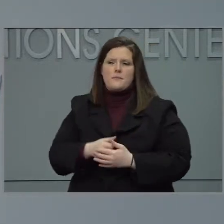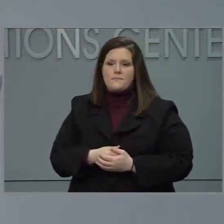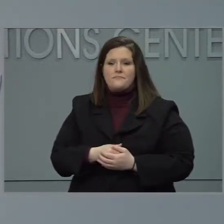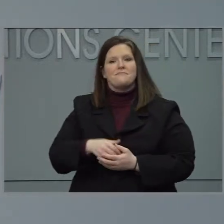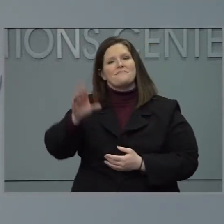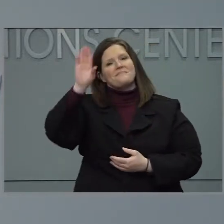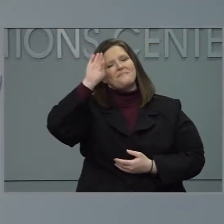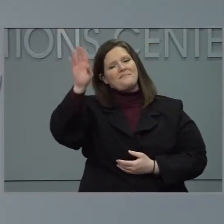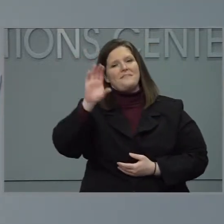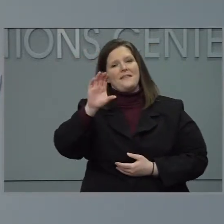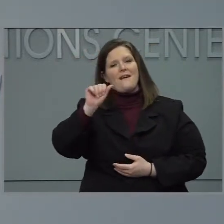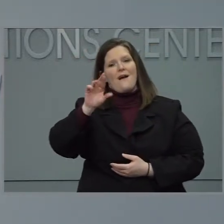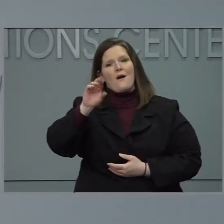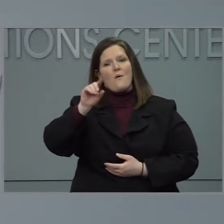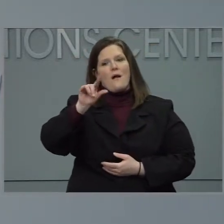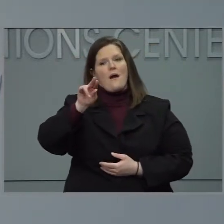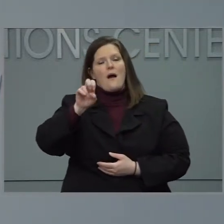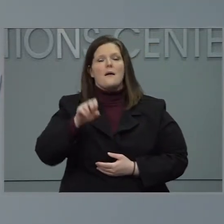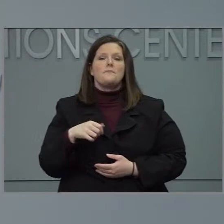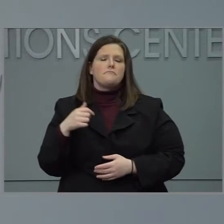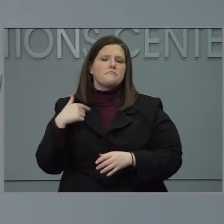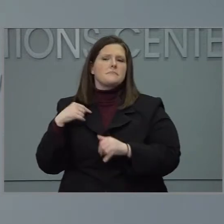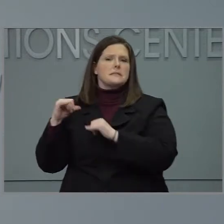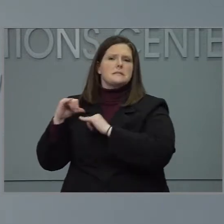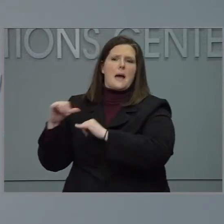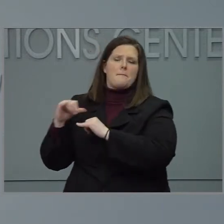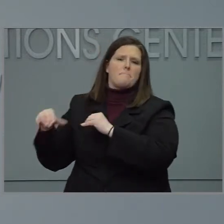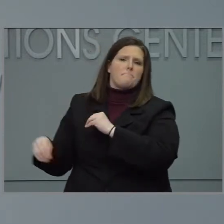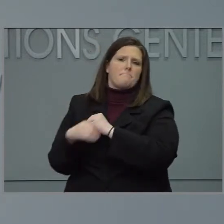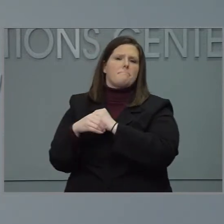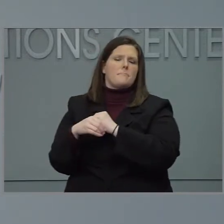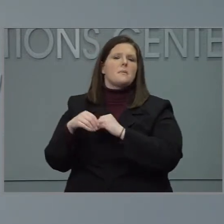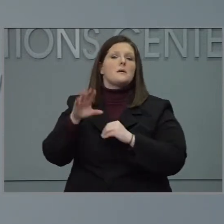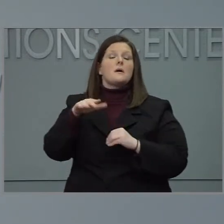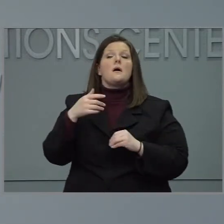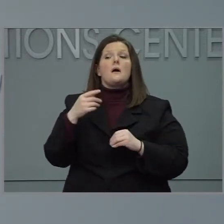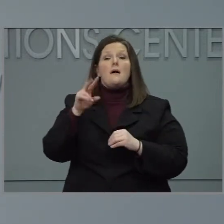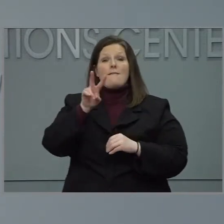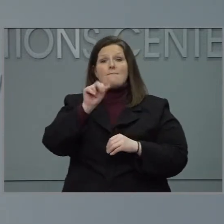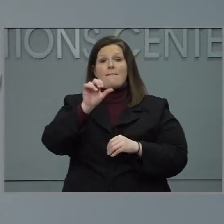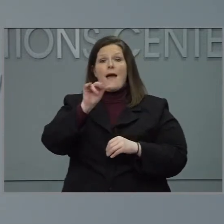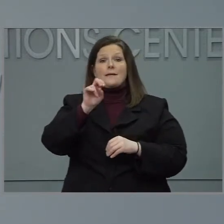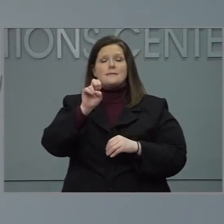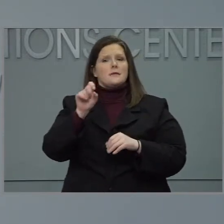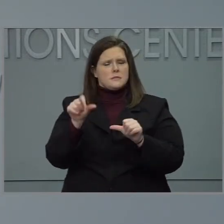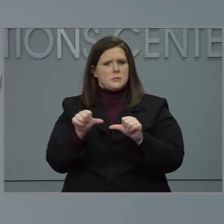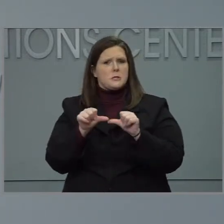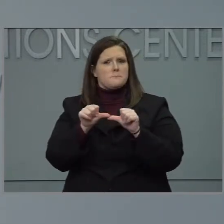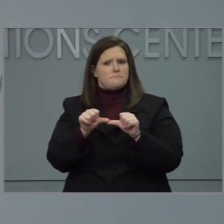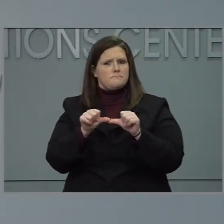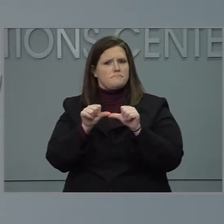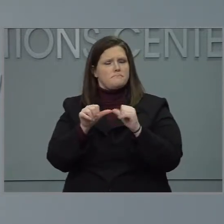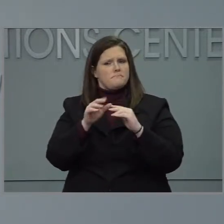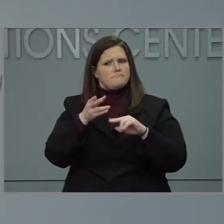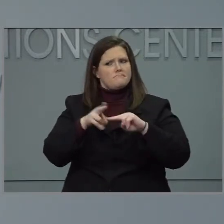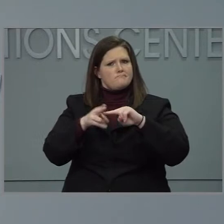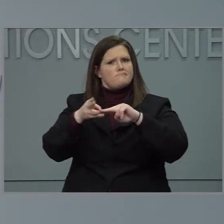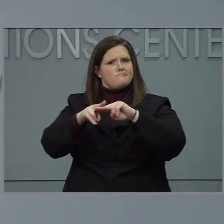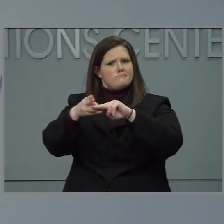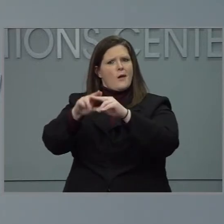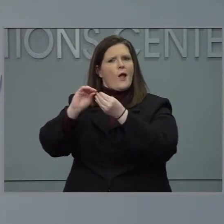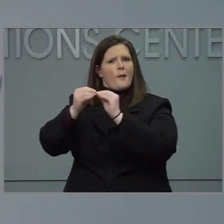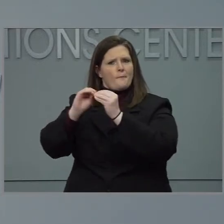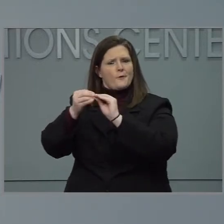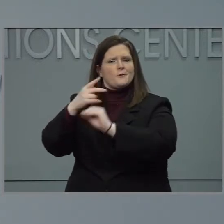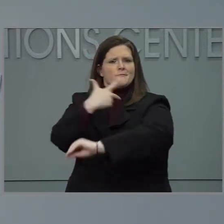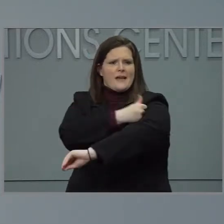Hi, Caroline. To build on what the governor was saying, so our vaccine supply has really steadily increased over the last 8 weeks. We